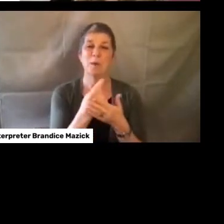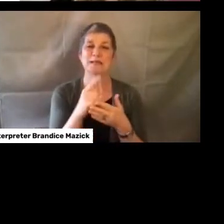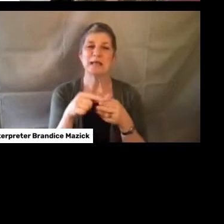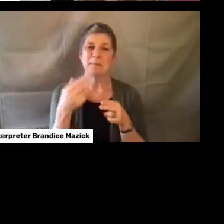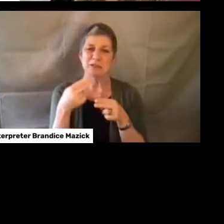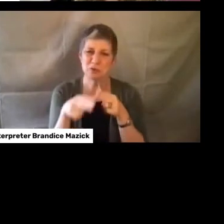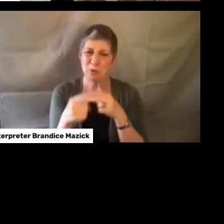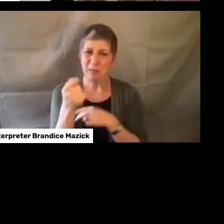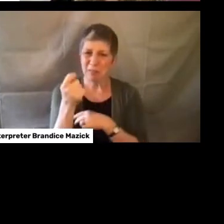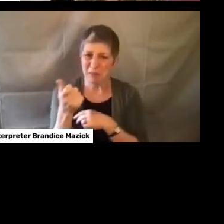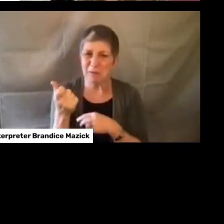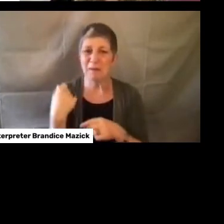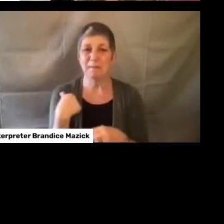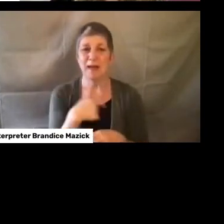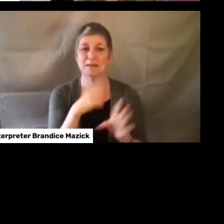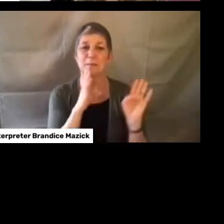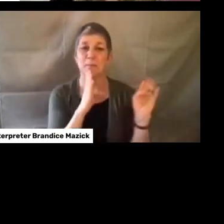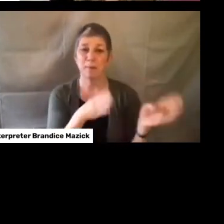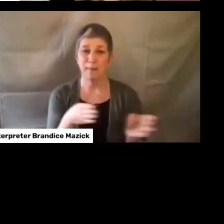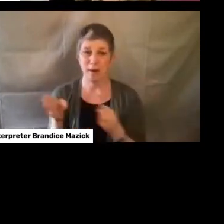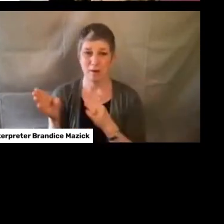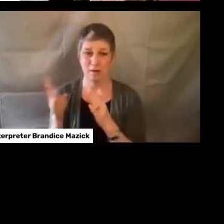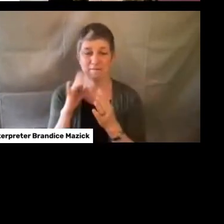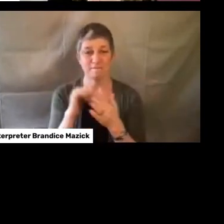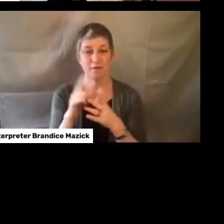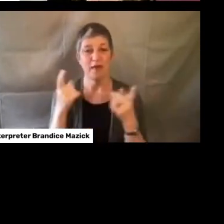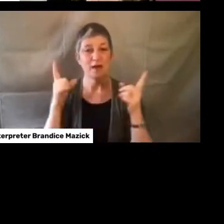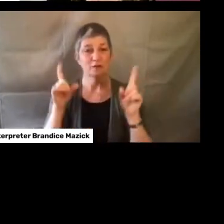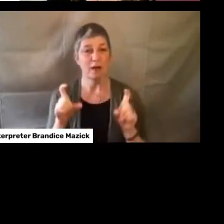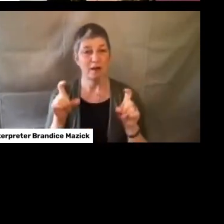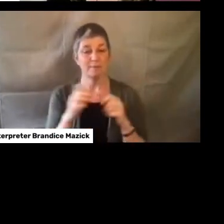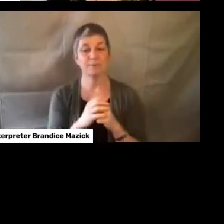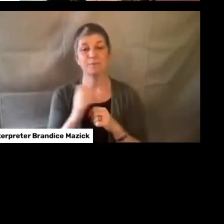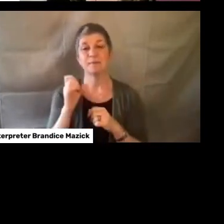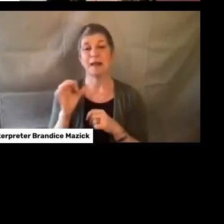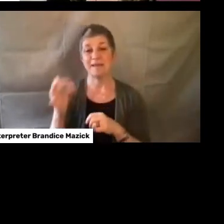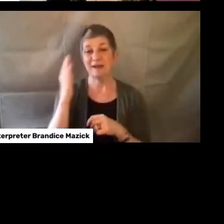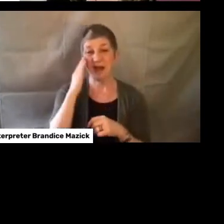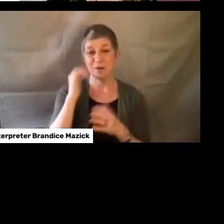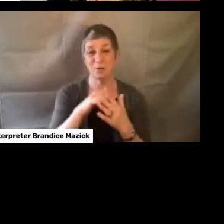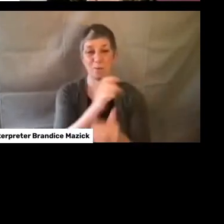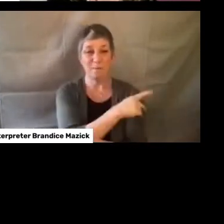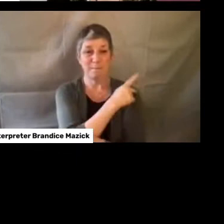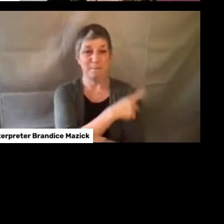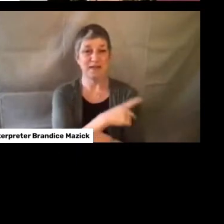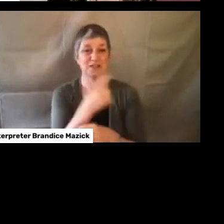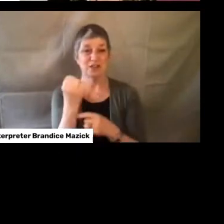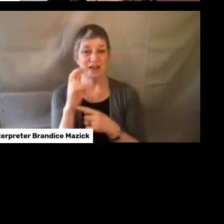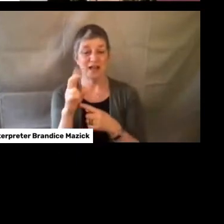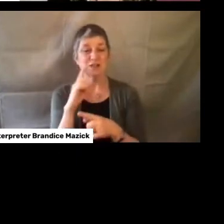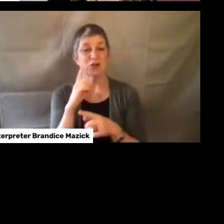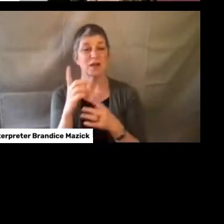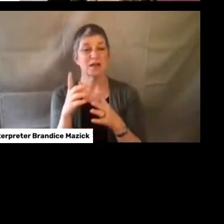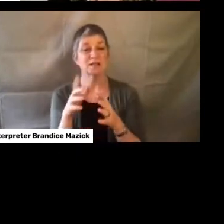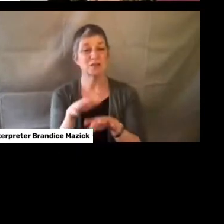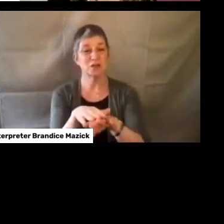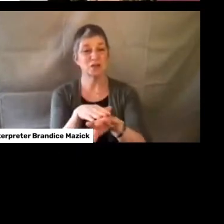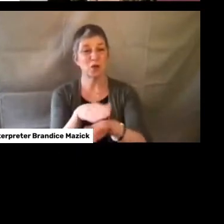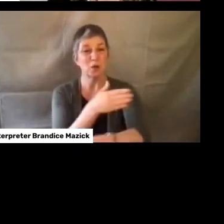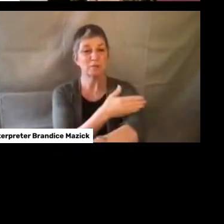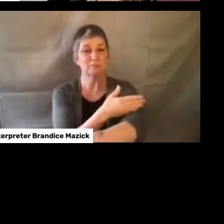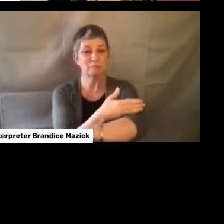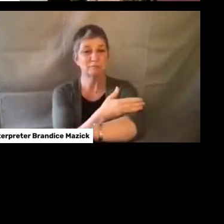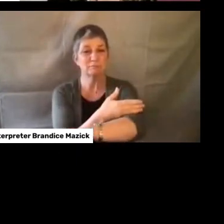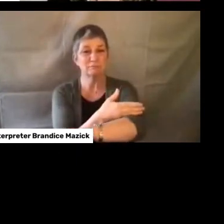by us preparing ourselves for that trial. So if I know that a patient's cancer is slowly progressing, and I